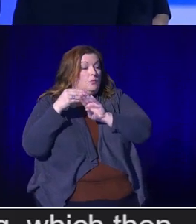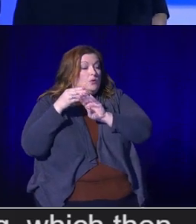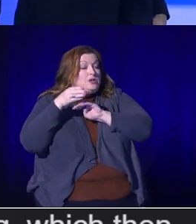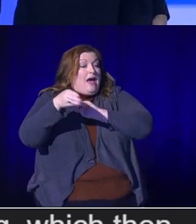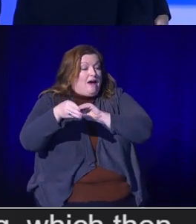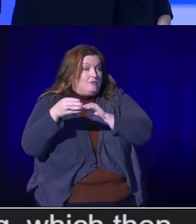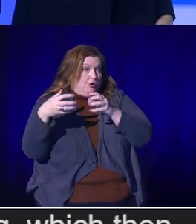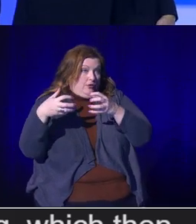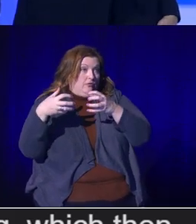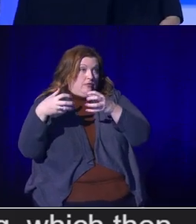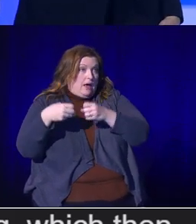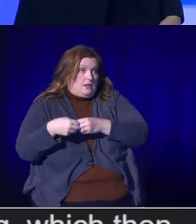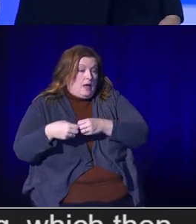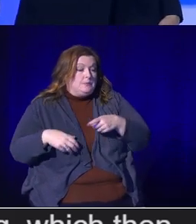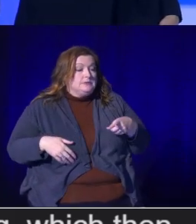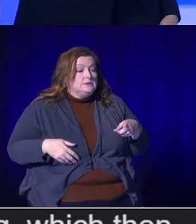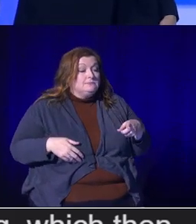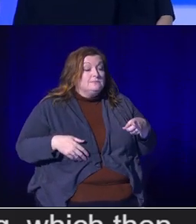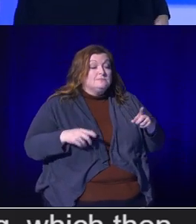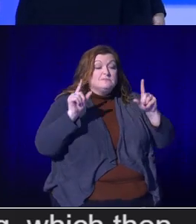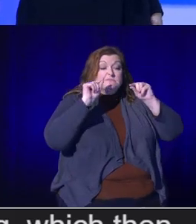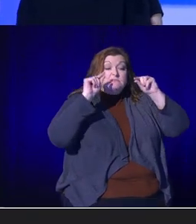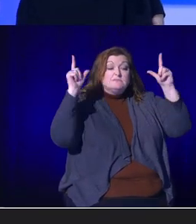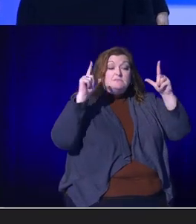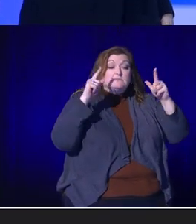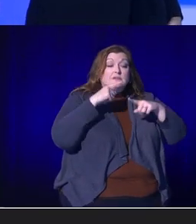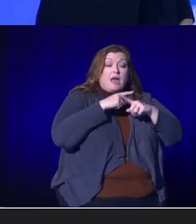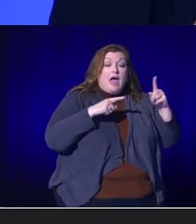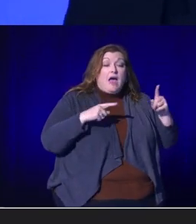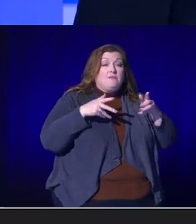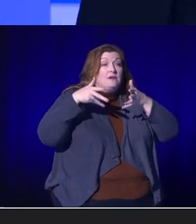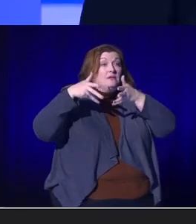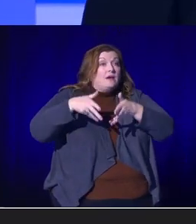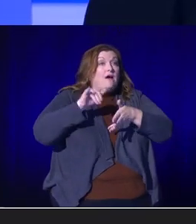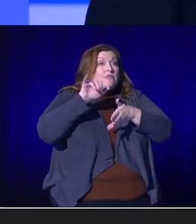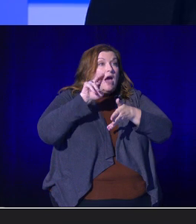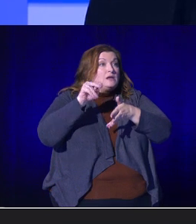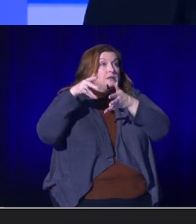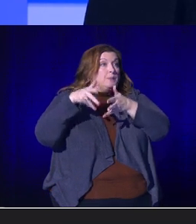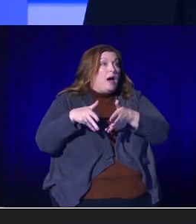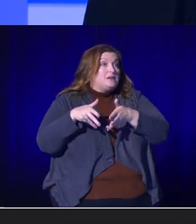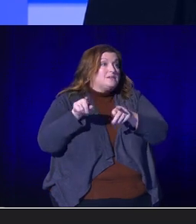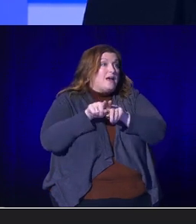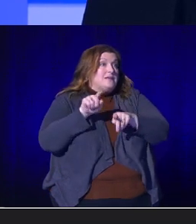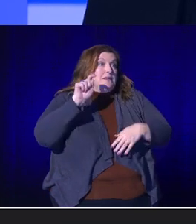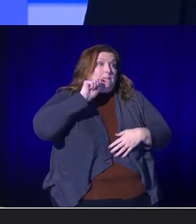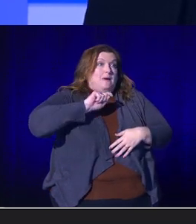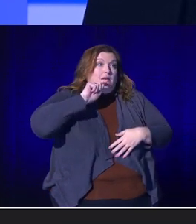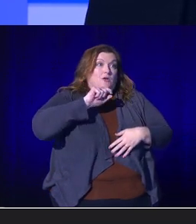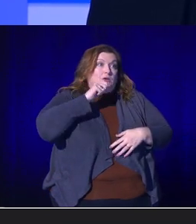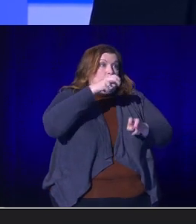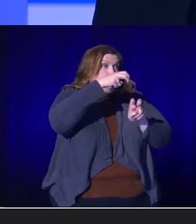is that over half of the ions deposited as metal and did not intercalate into the anode. That's a very